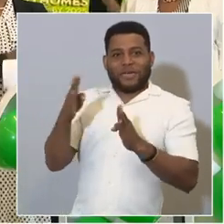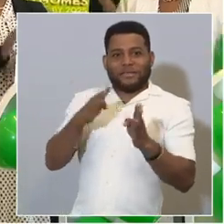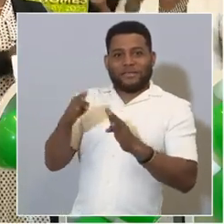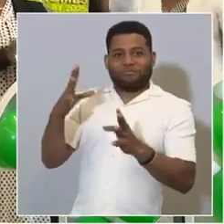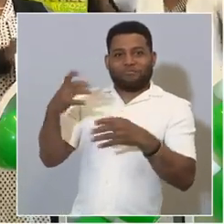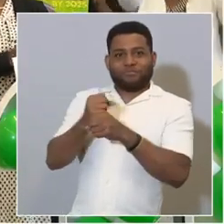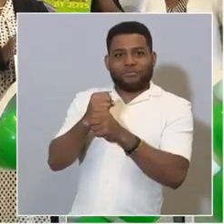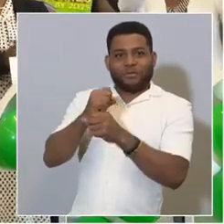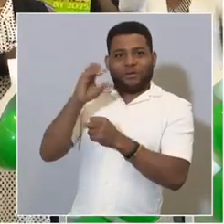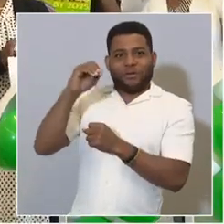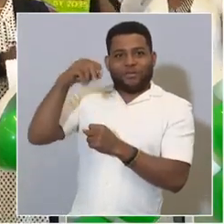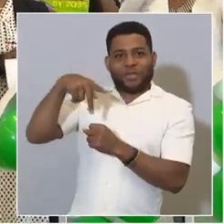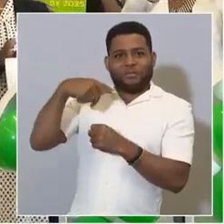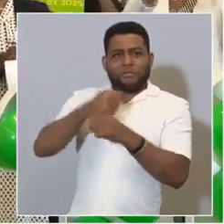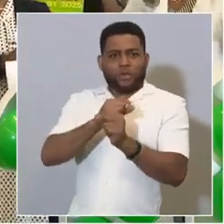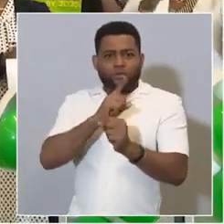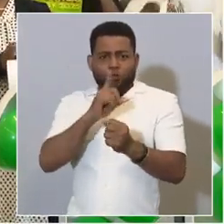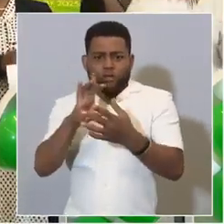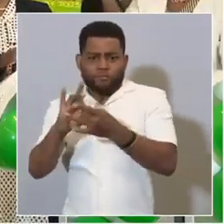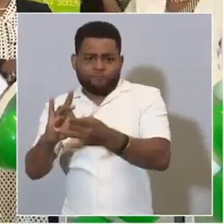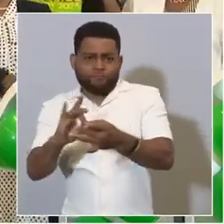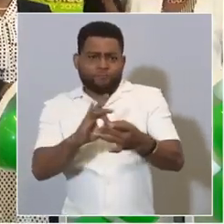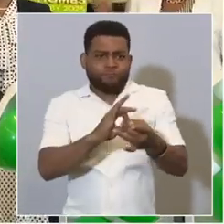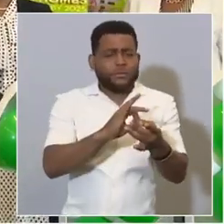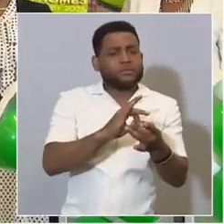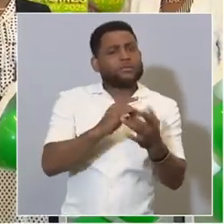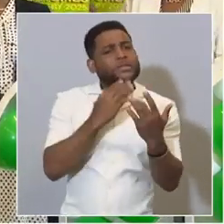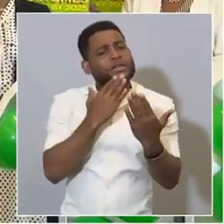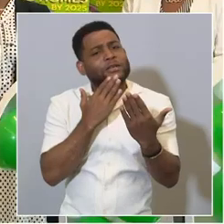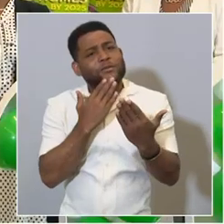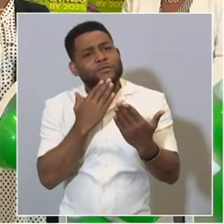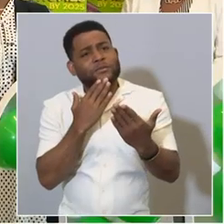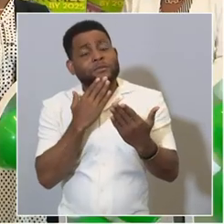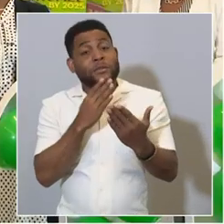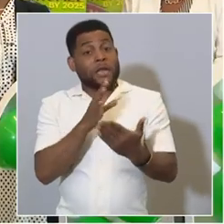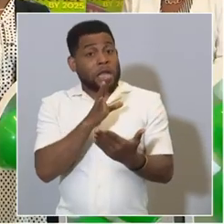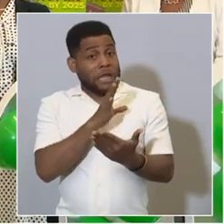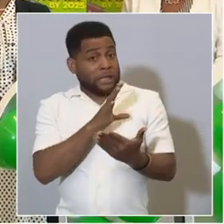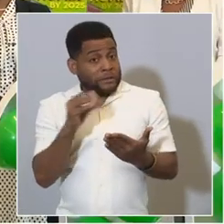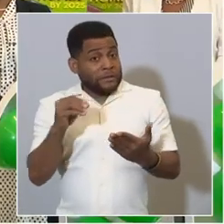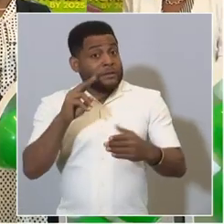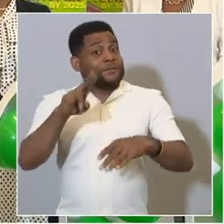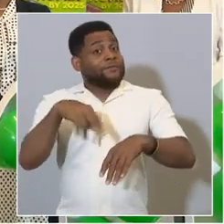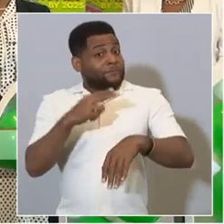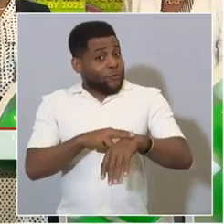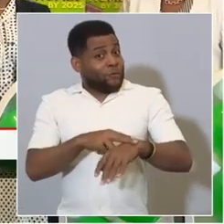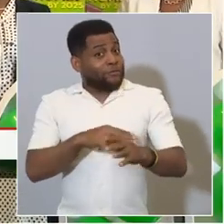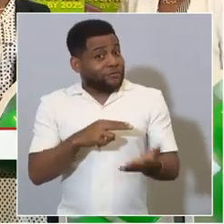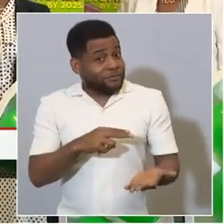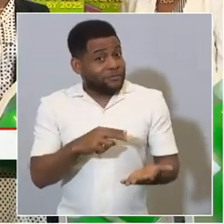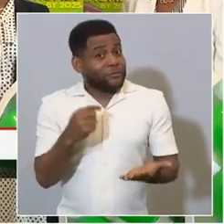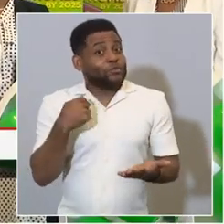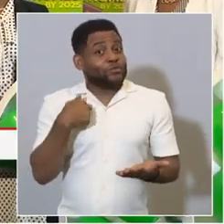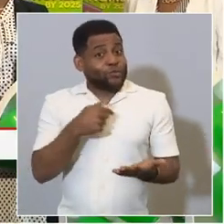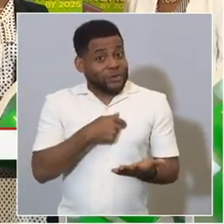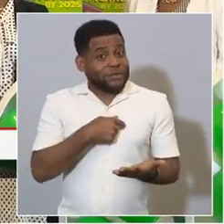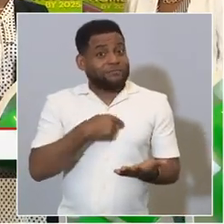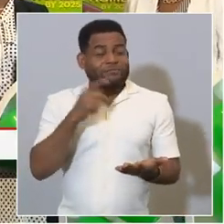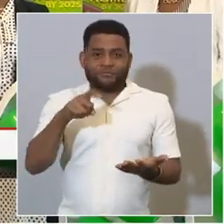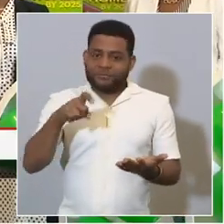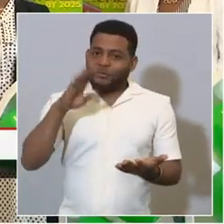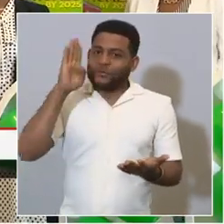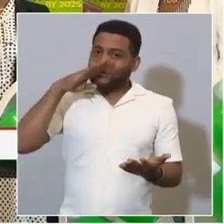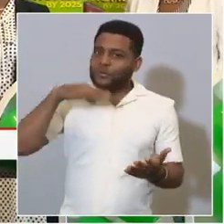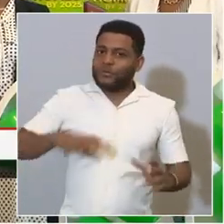Anita. And of course, it goes without saying, we can provide the money, and we have, but it takes partners